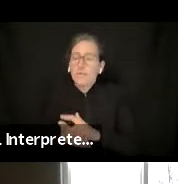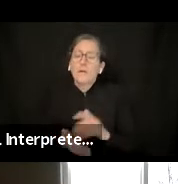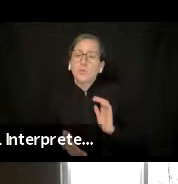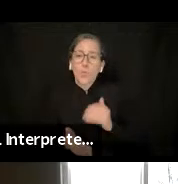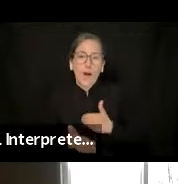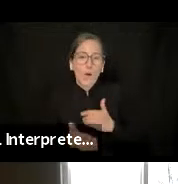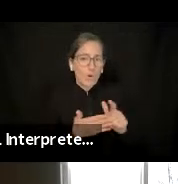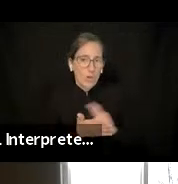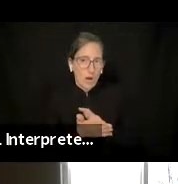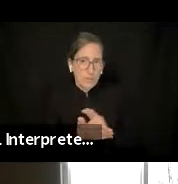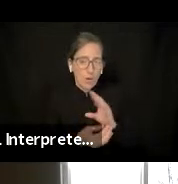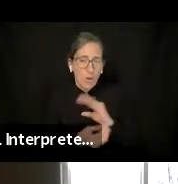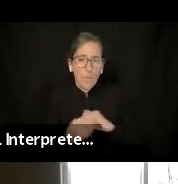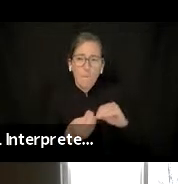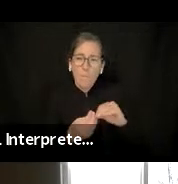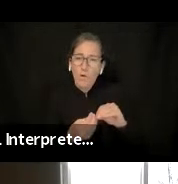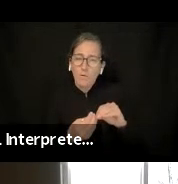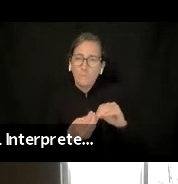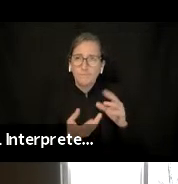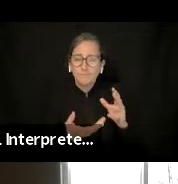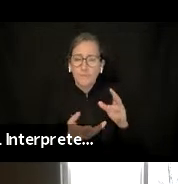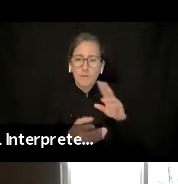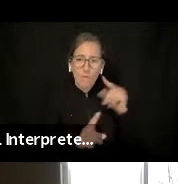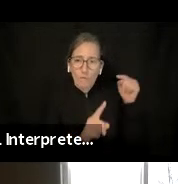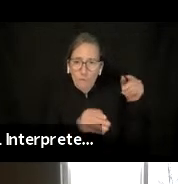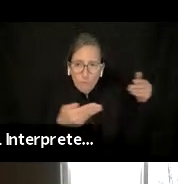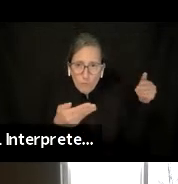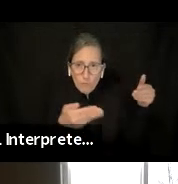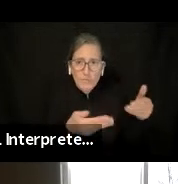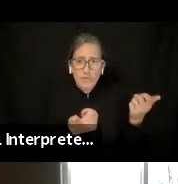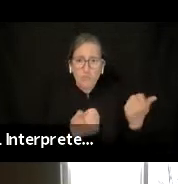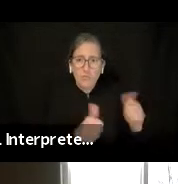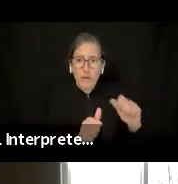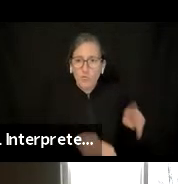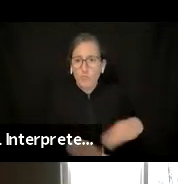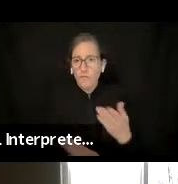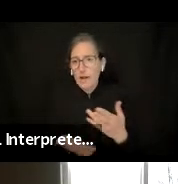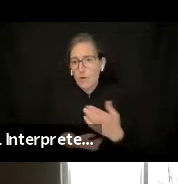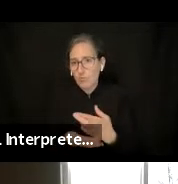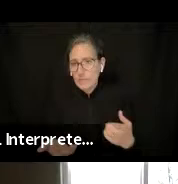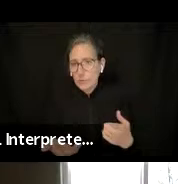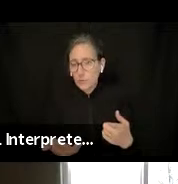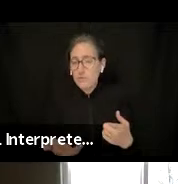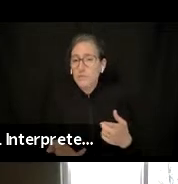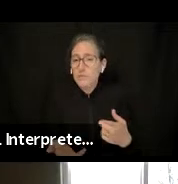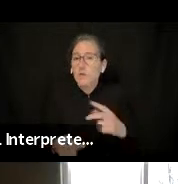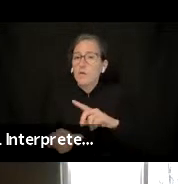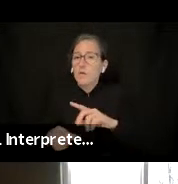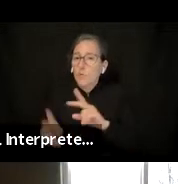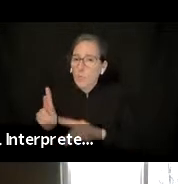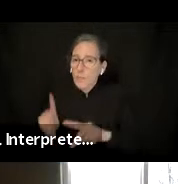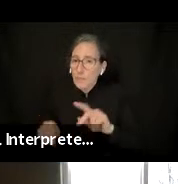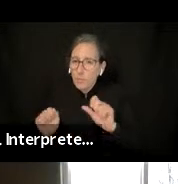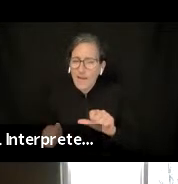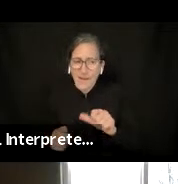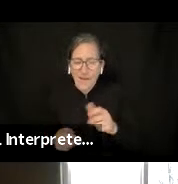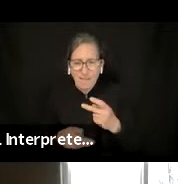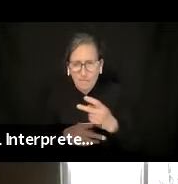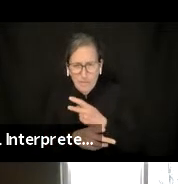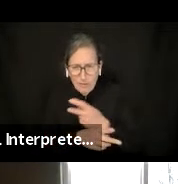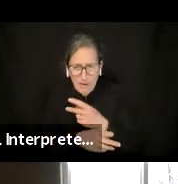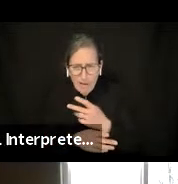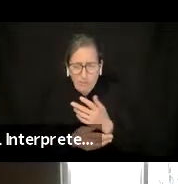a resource to help people navigate those somewhat complicated processes at the state and federal